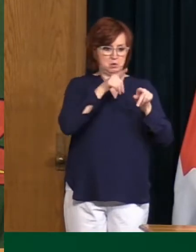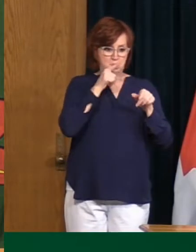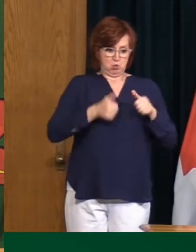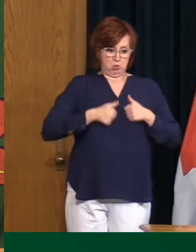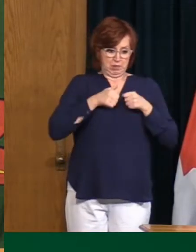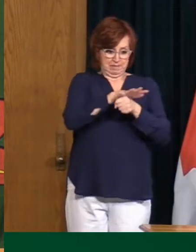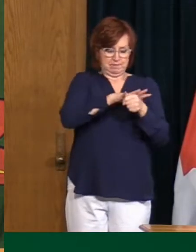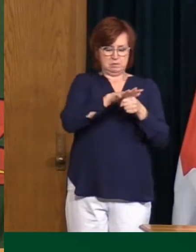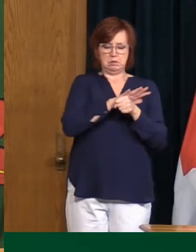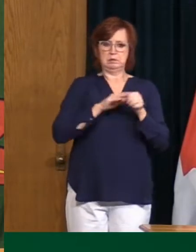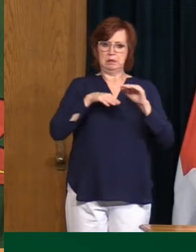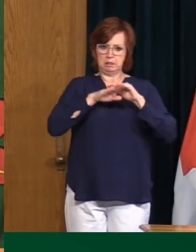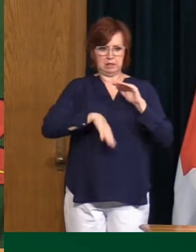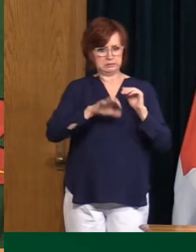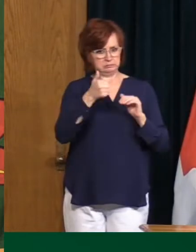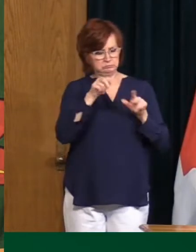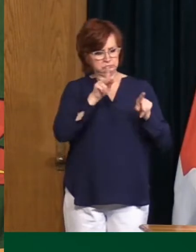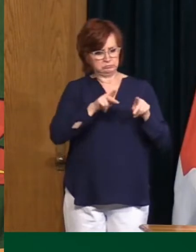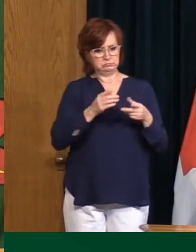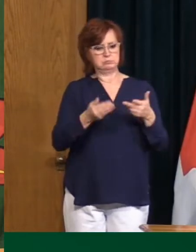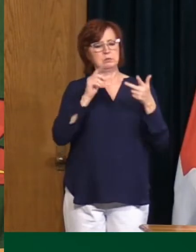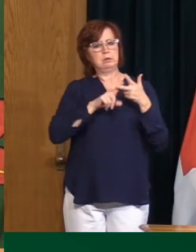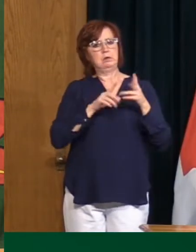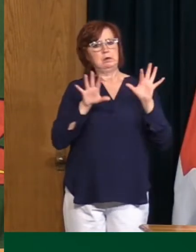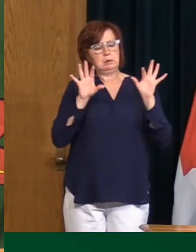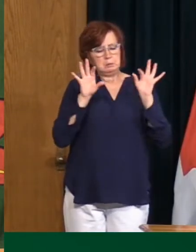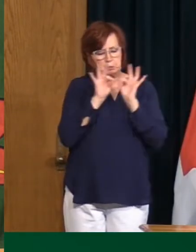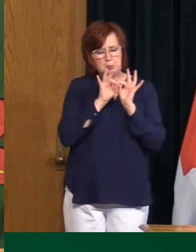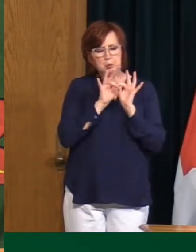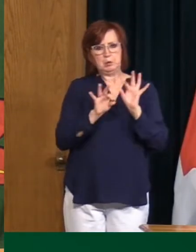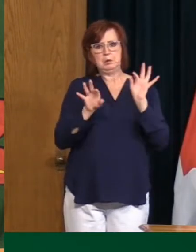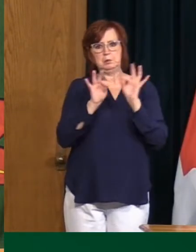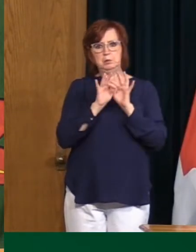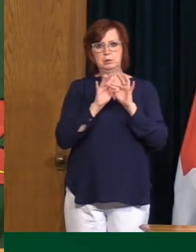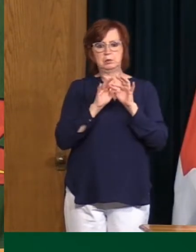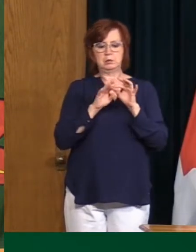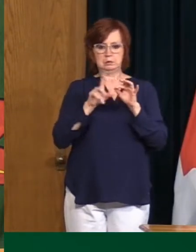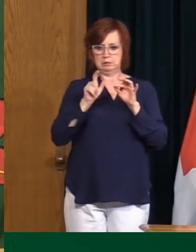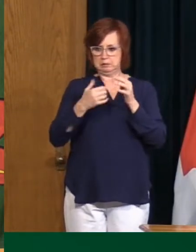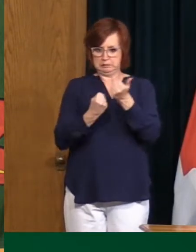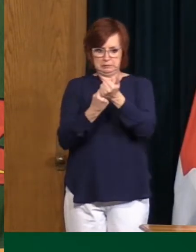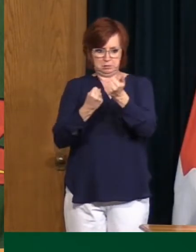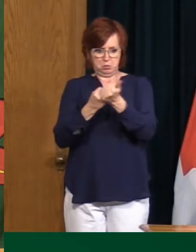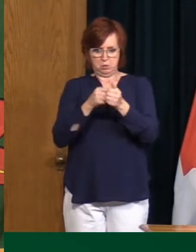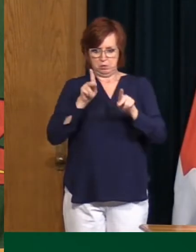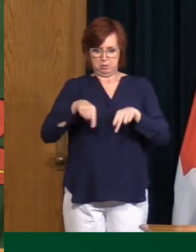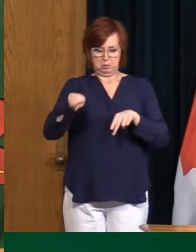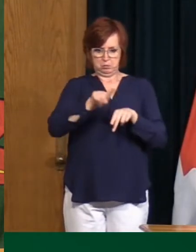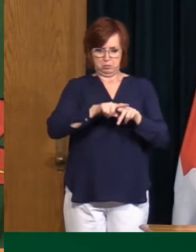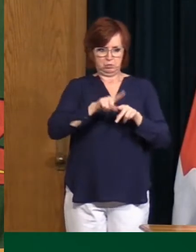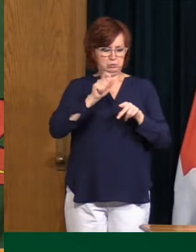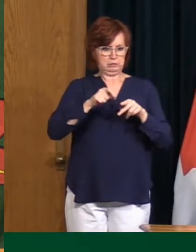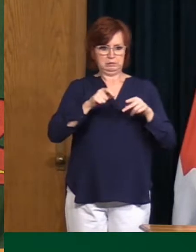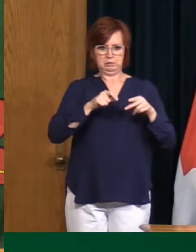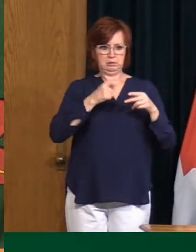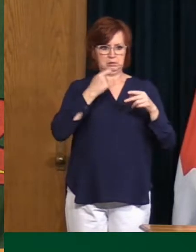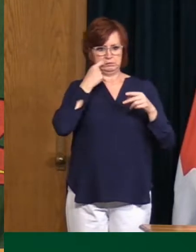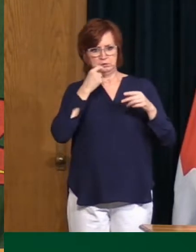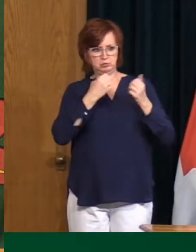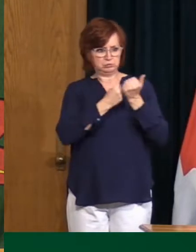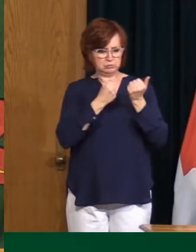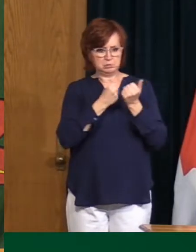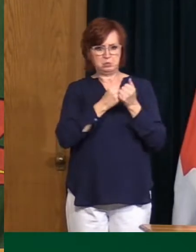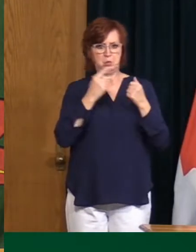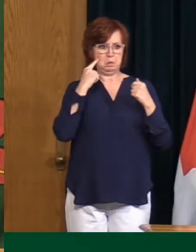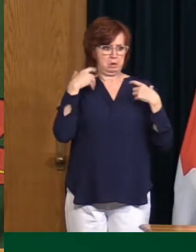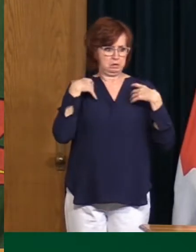around the gatherings. And 3, we need to continue to support vulnerable populations with the right mental health and addiction supports.